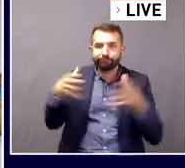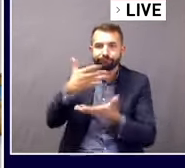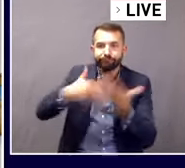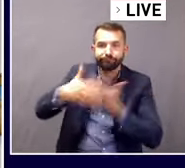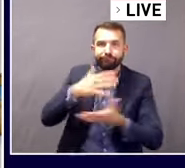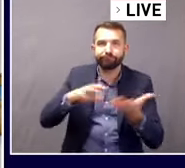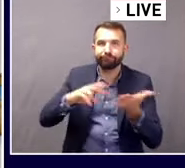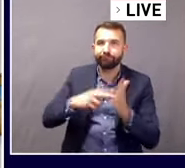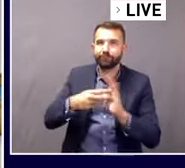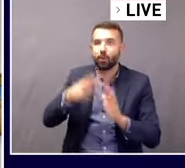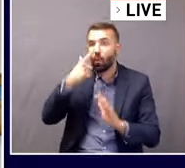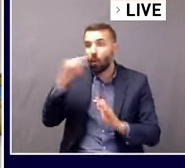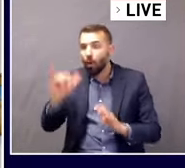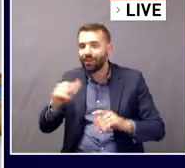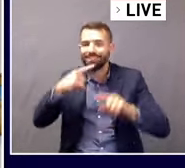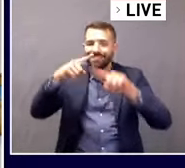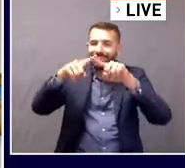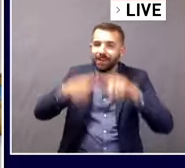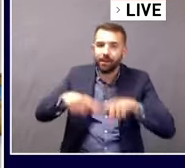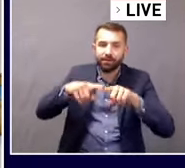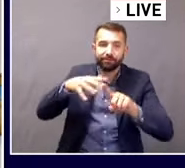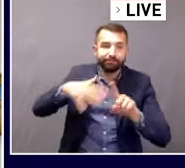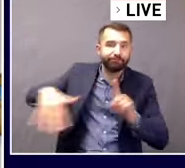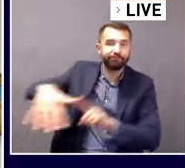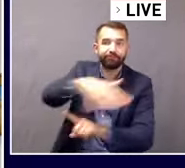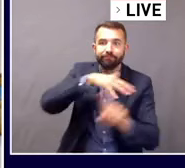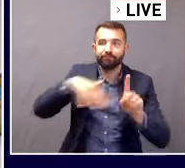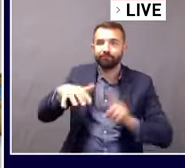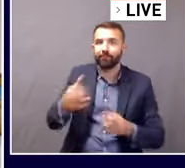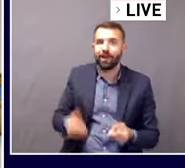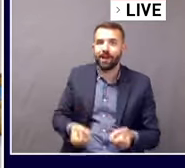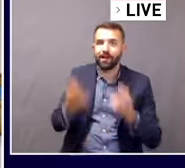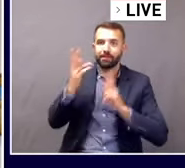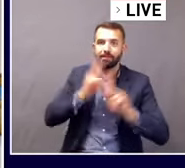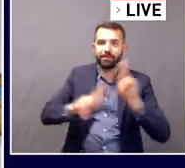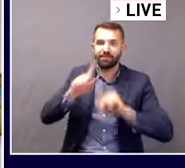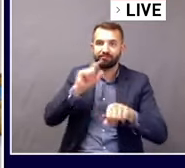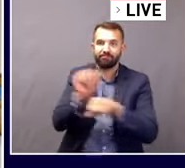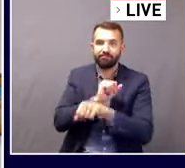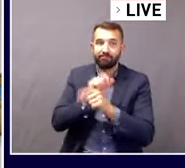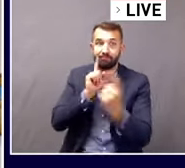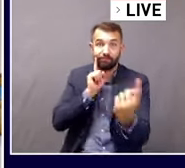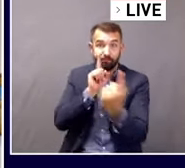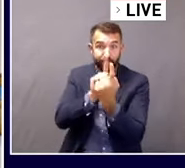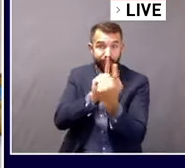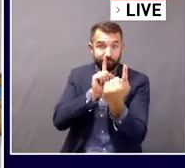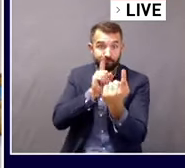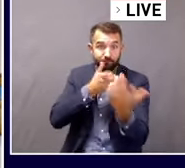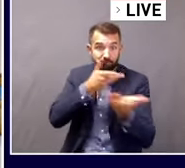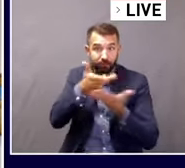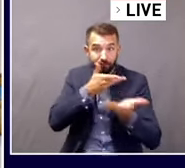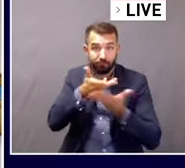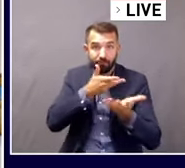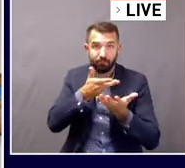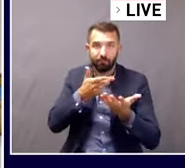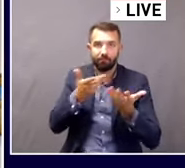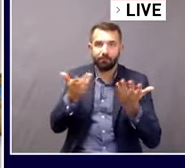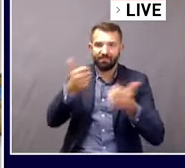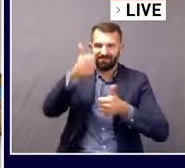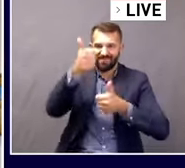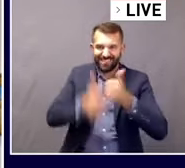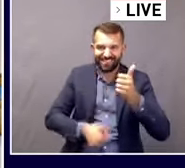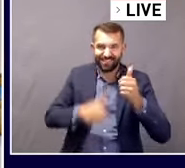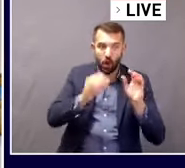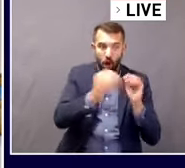space we're talking about, the degree of interaction between employees. So it is a very much case-specific situation. And